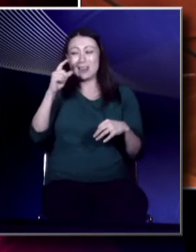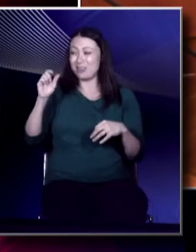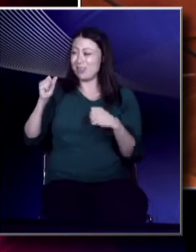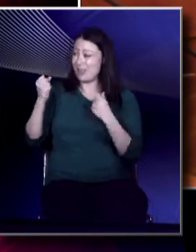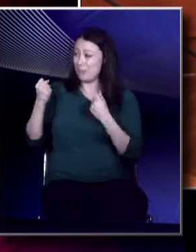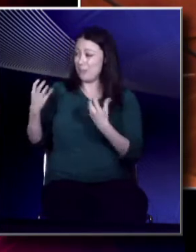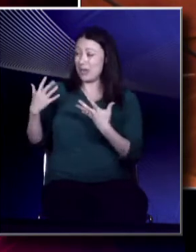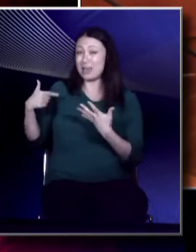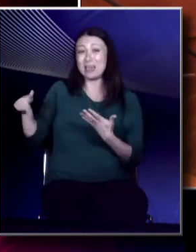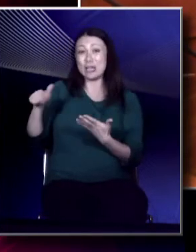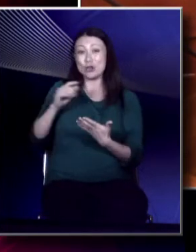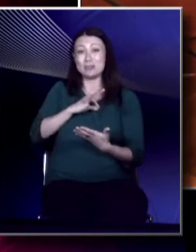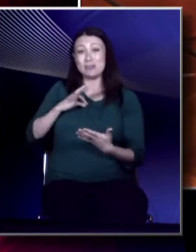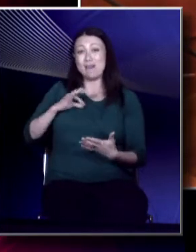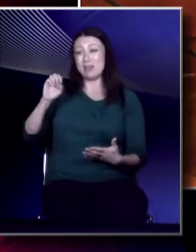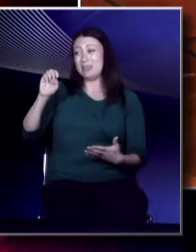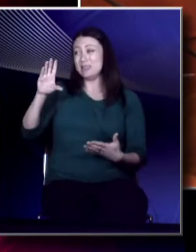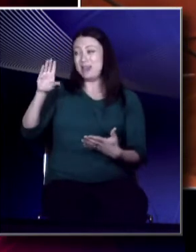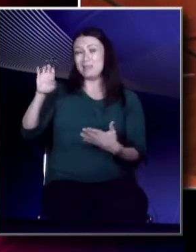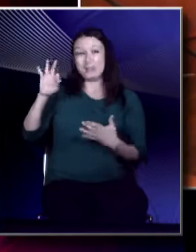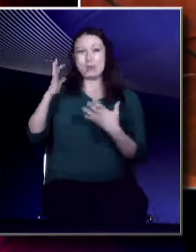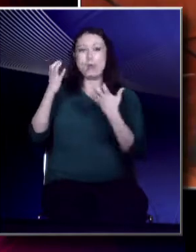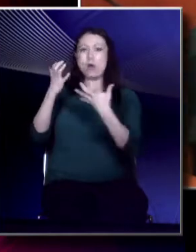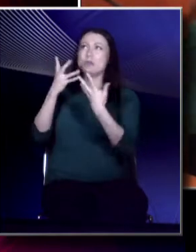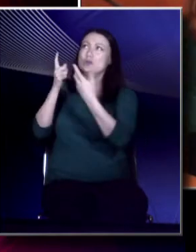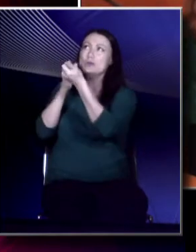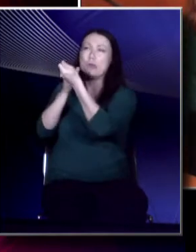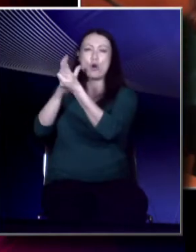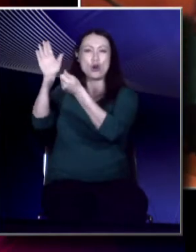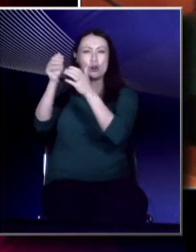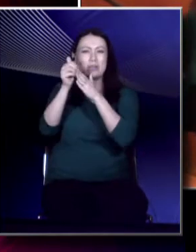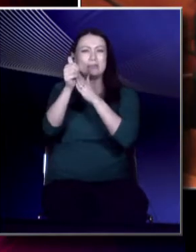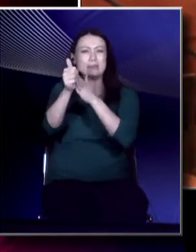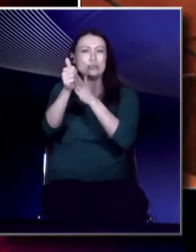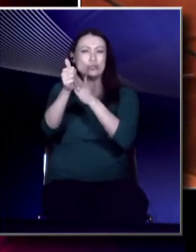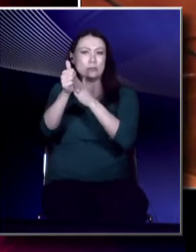leadership. Thank you very much. Thank you.